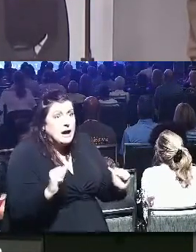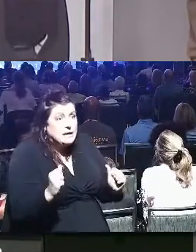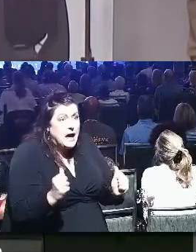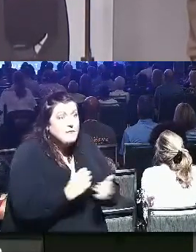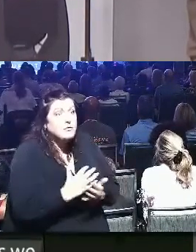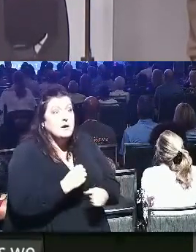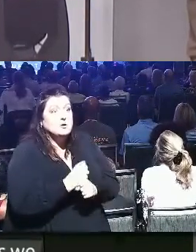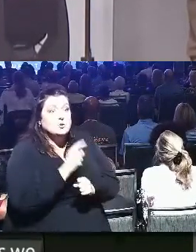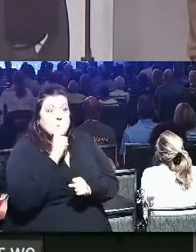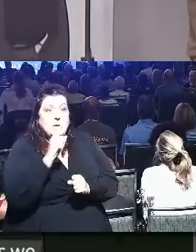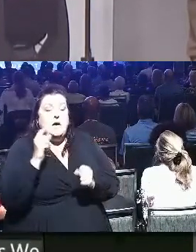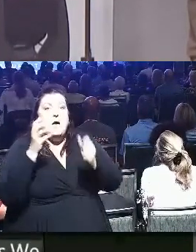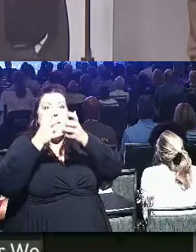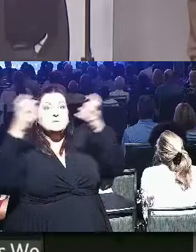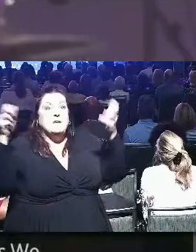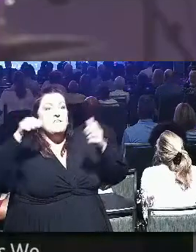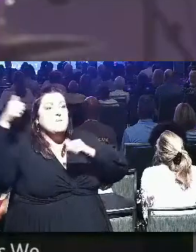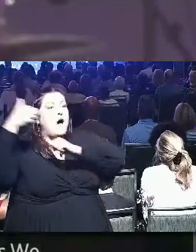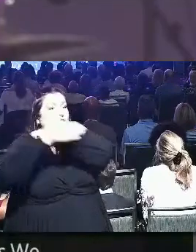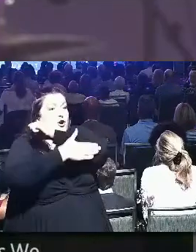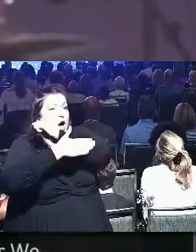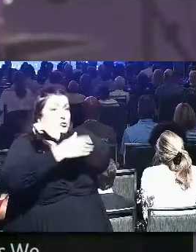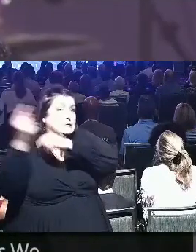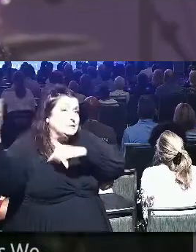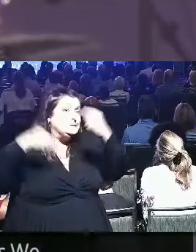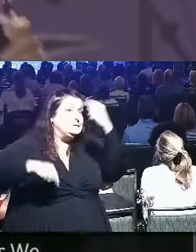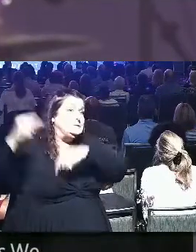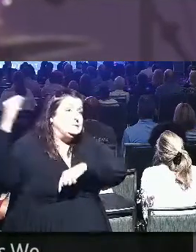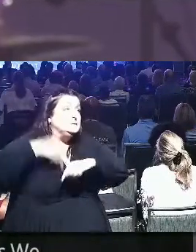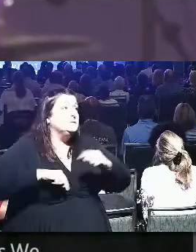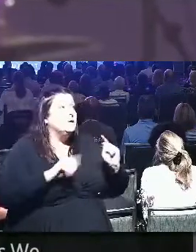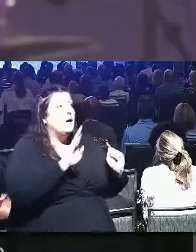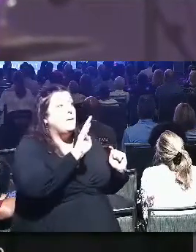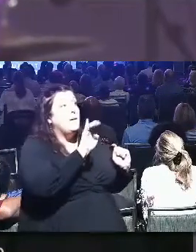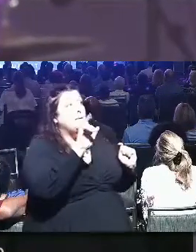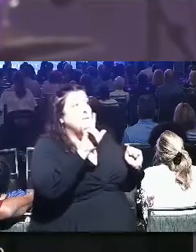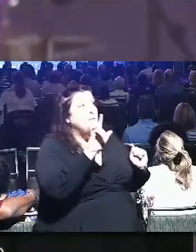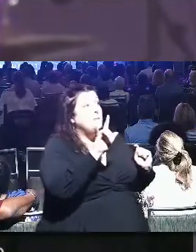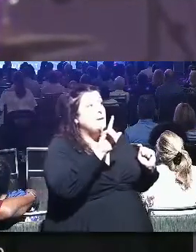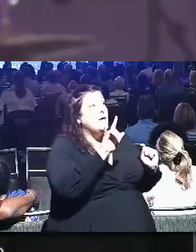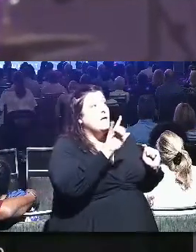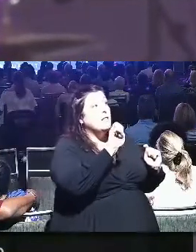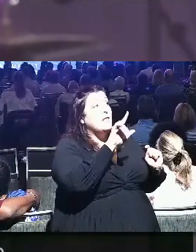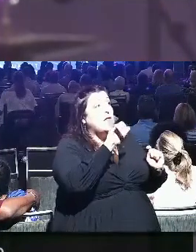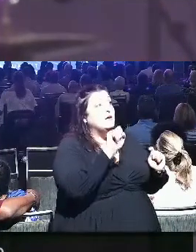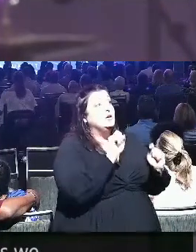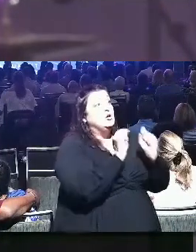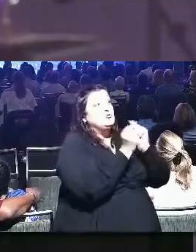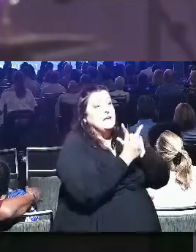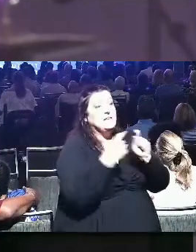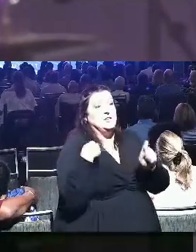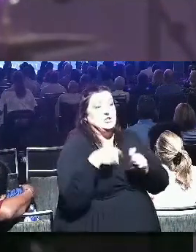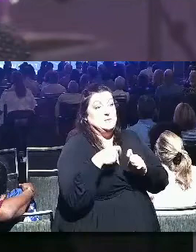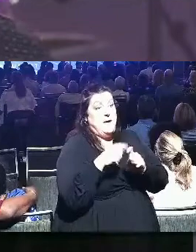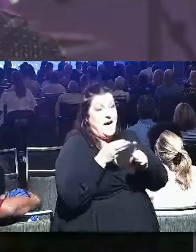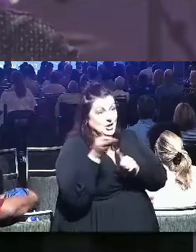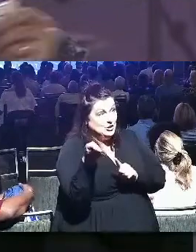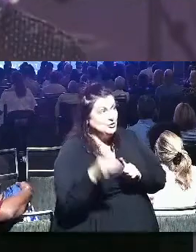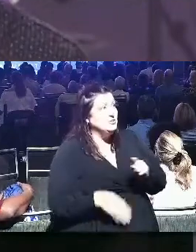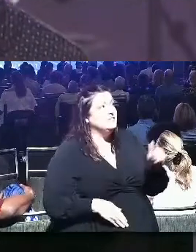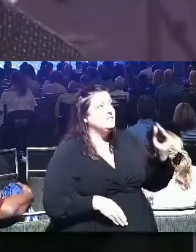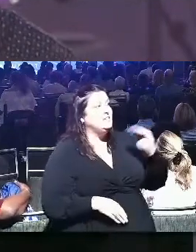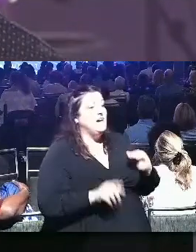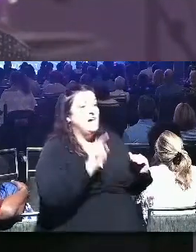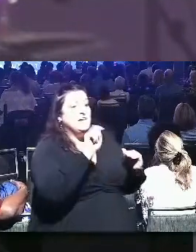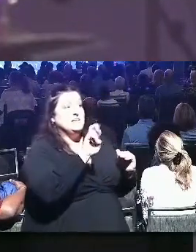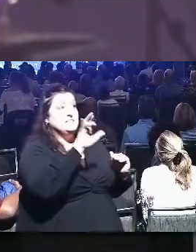get as many disciples from overseas as we could. Bill Ellis for the translation, for the Spanish track. Terry Schultz, our